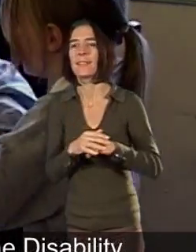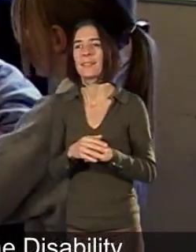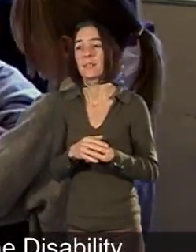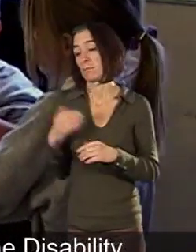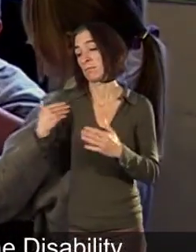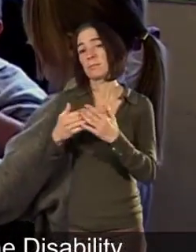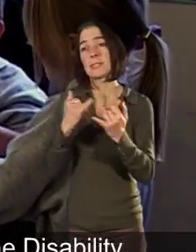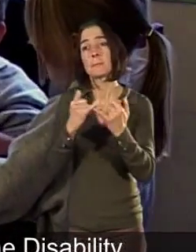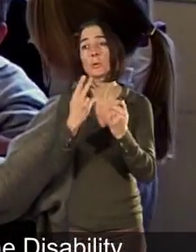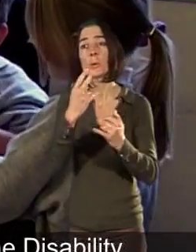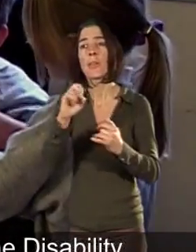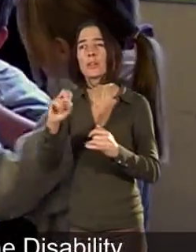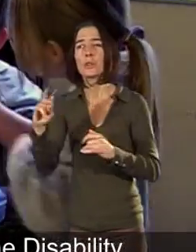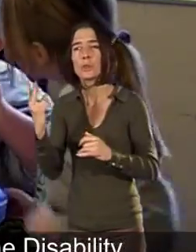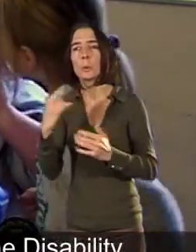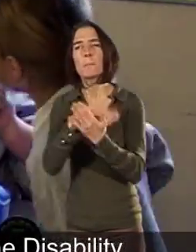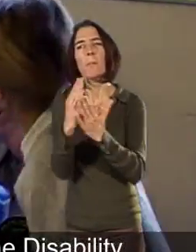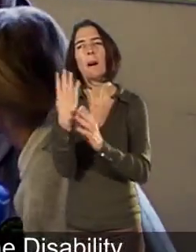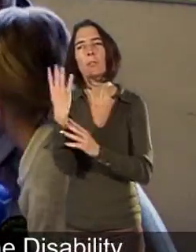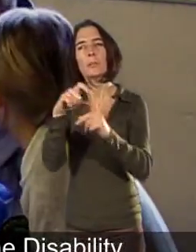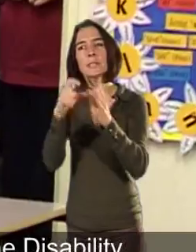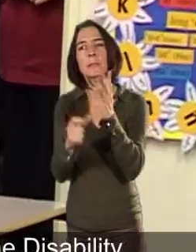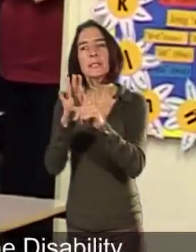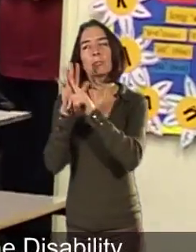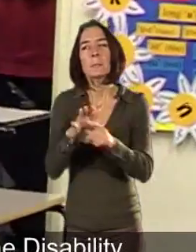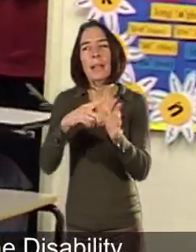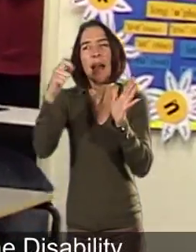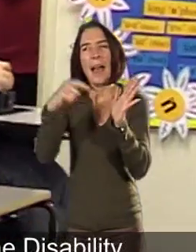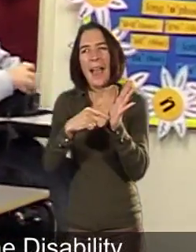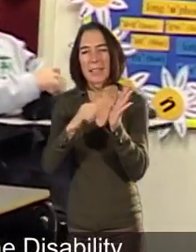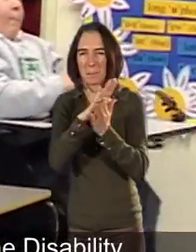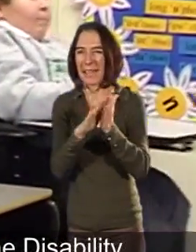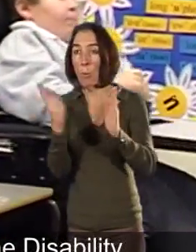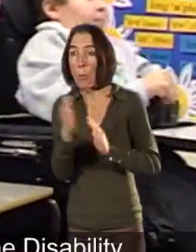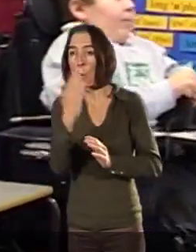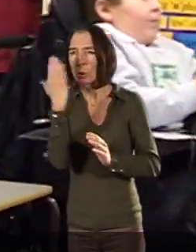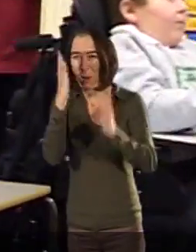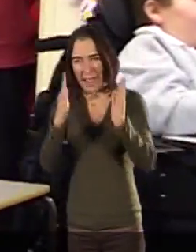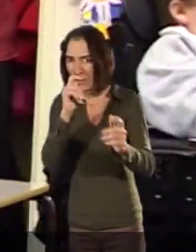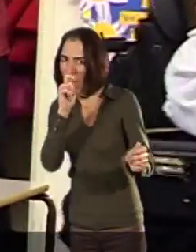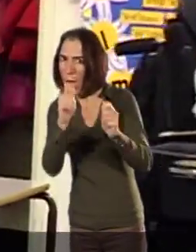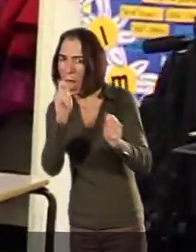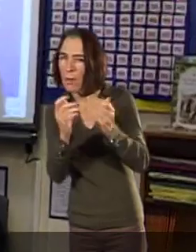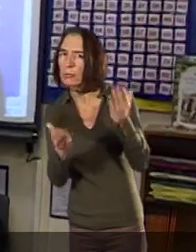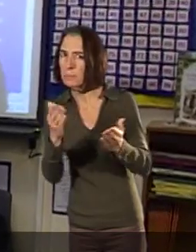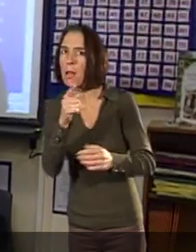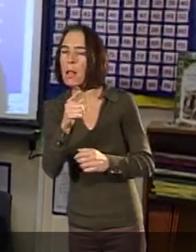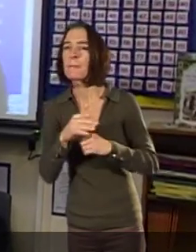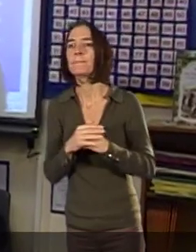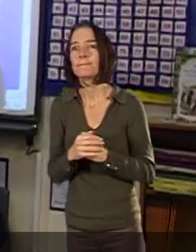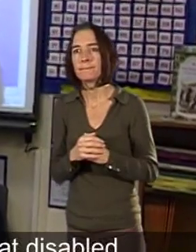Since September 2002, Part 4 of the Disability Discrimination Act has required all schools to make reasonable